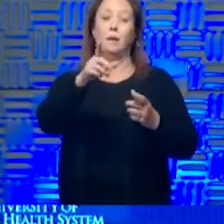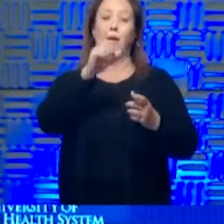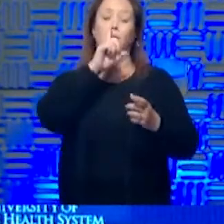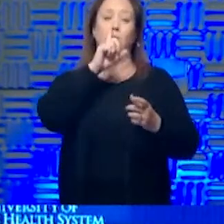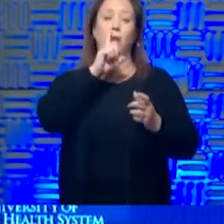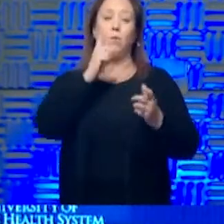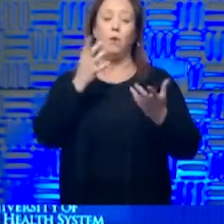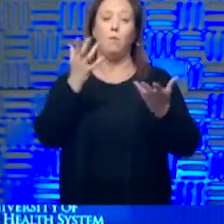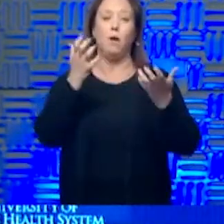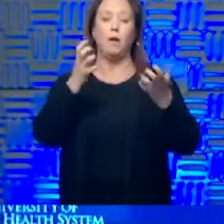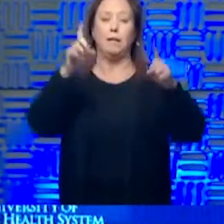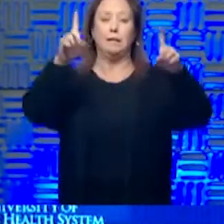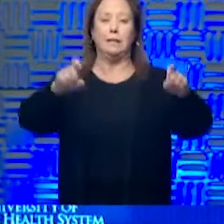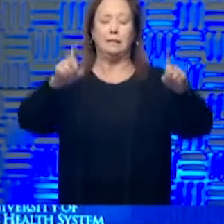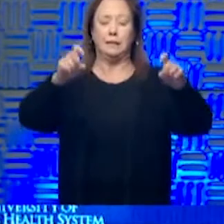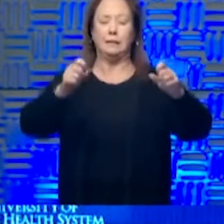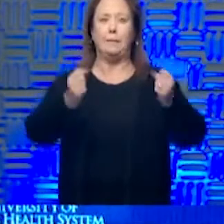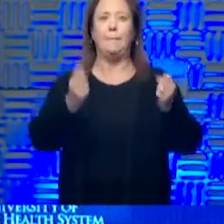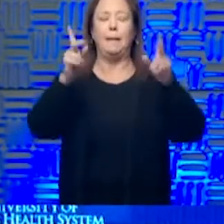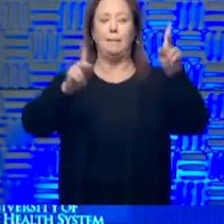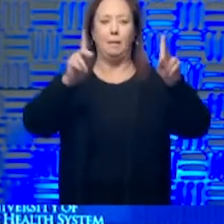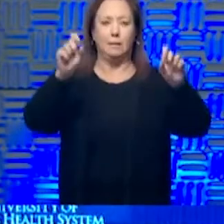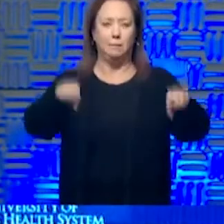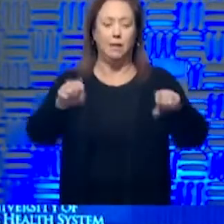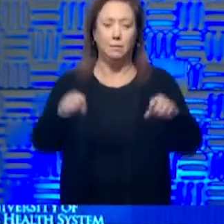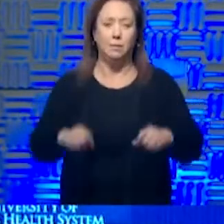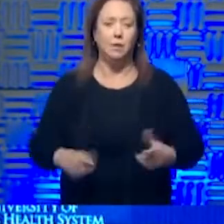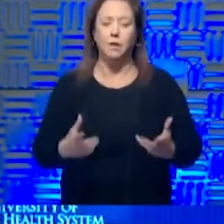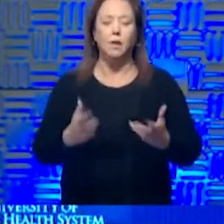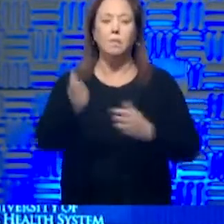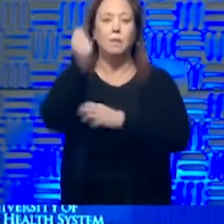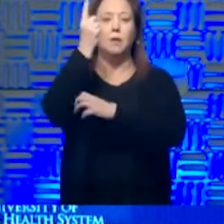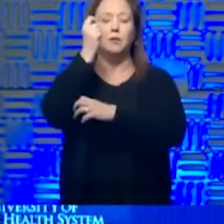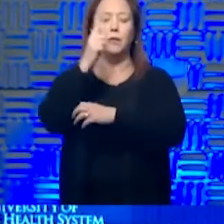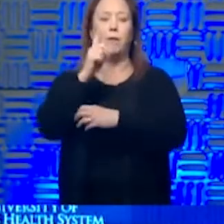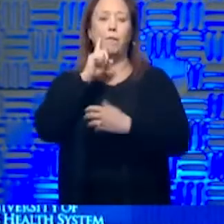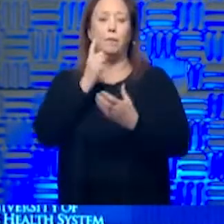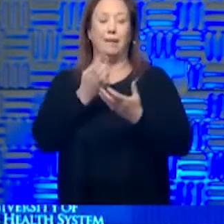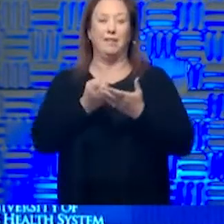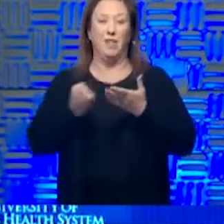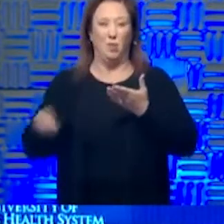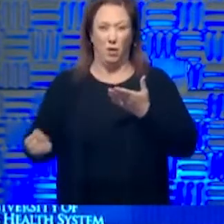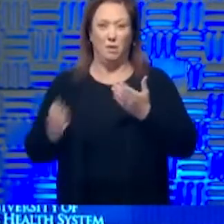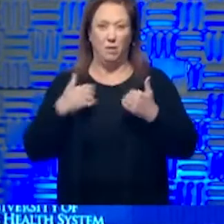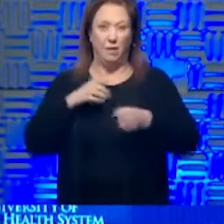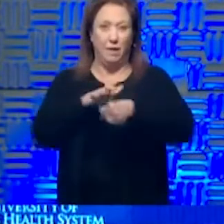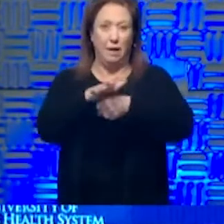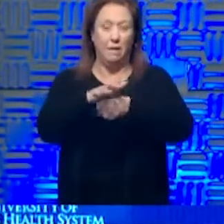we'd love to test as many people as we can. But we just have to make sure our supplies back that statement up.